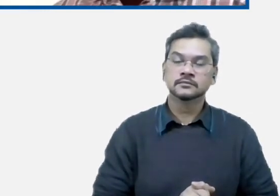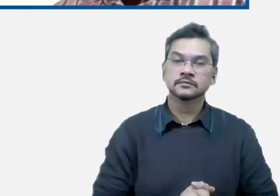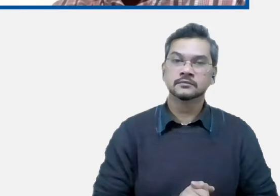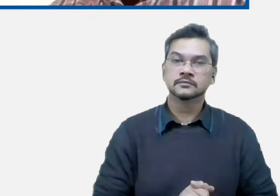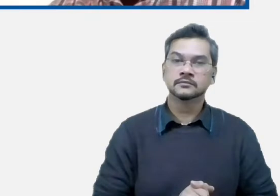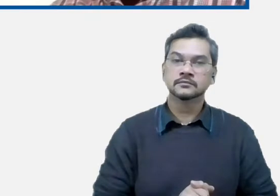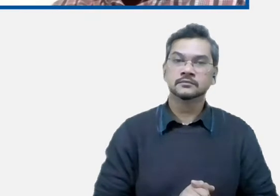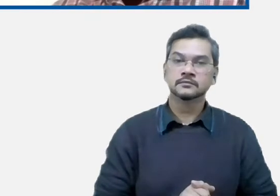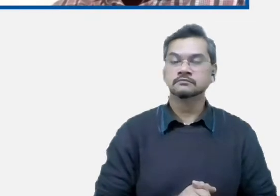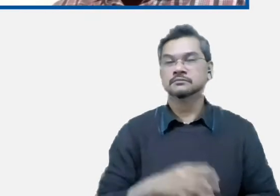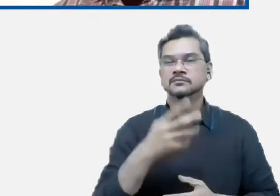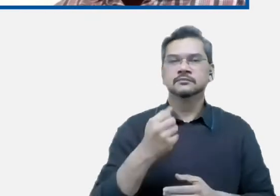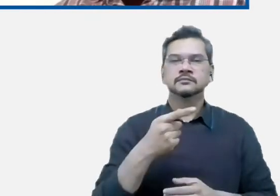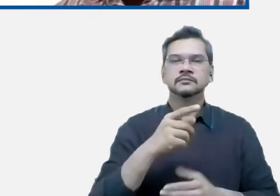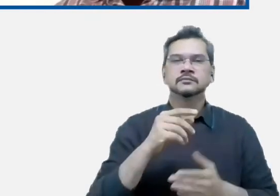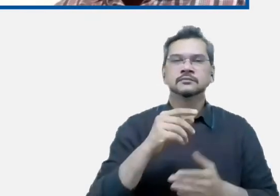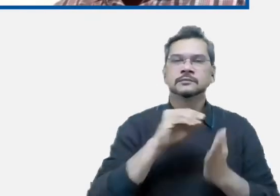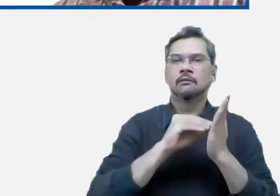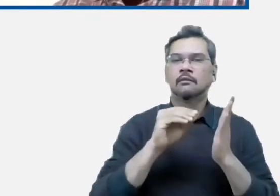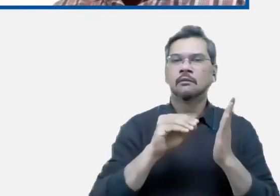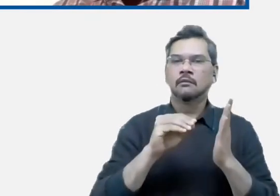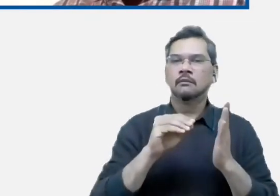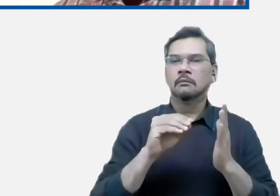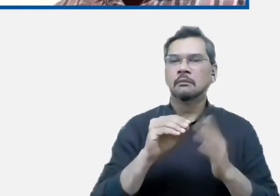you know which paragraph that refers to?